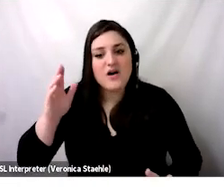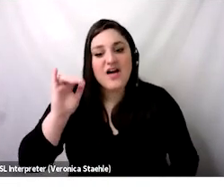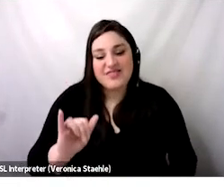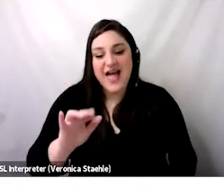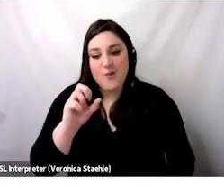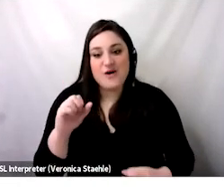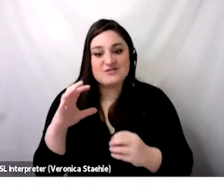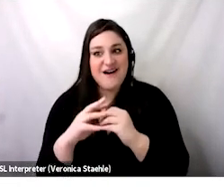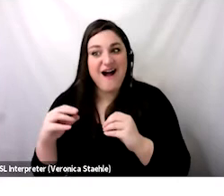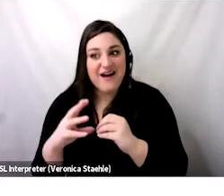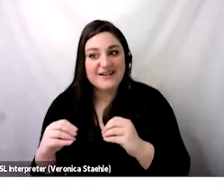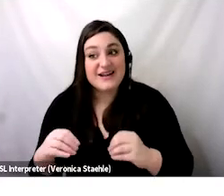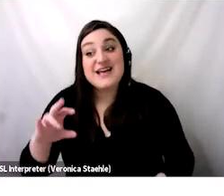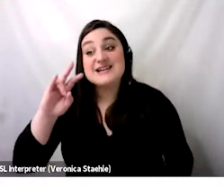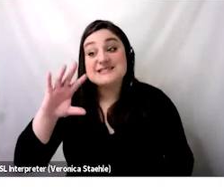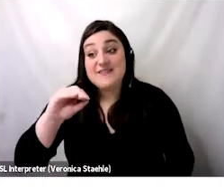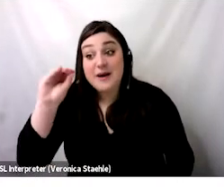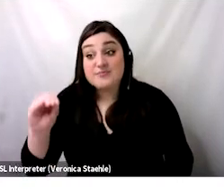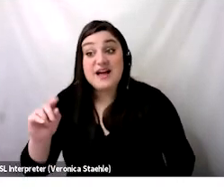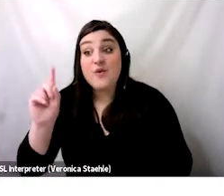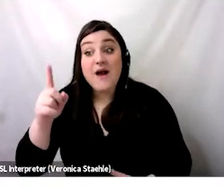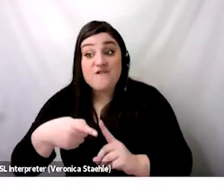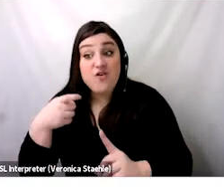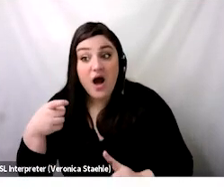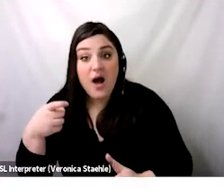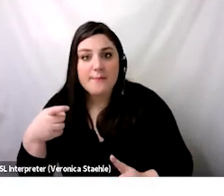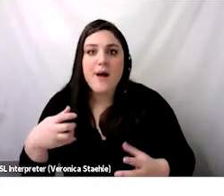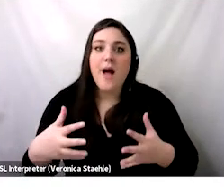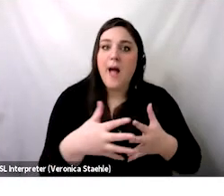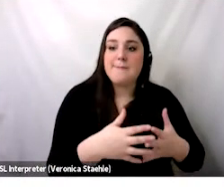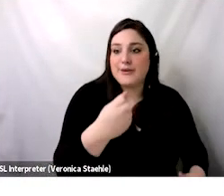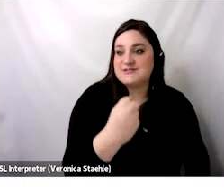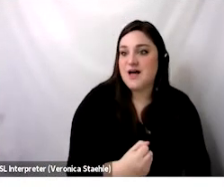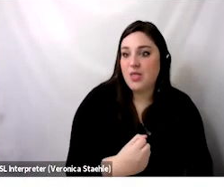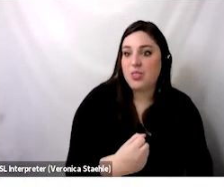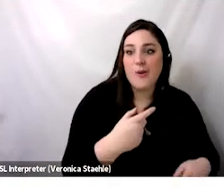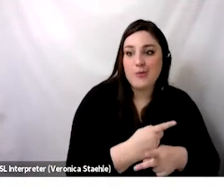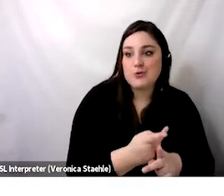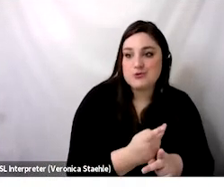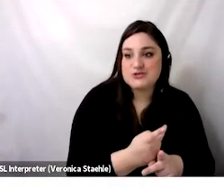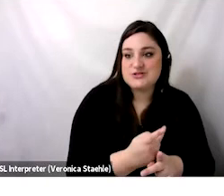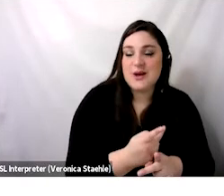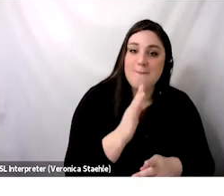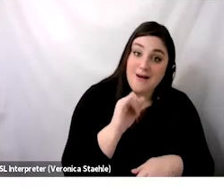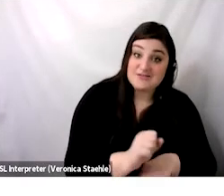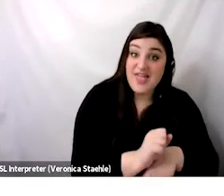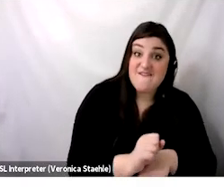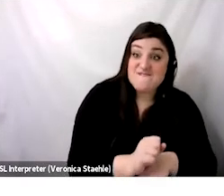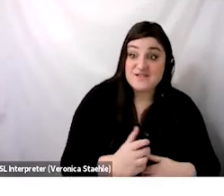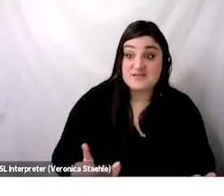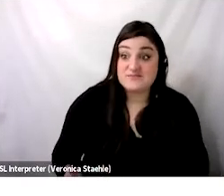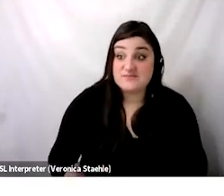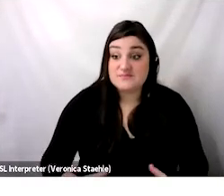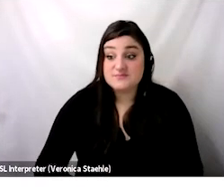that cotton came from American South production by slaves, in